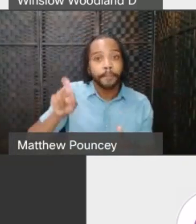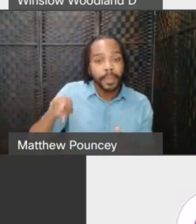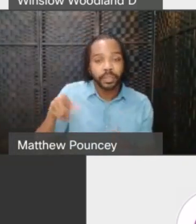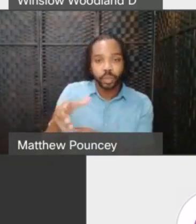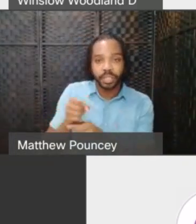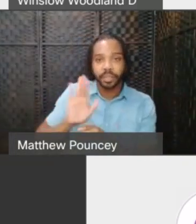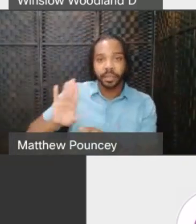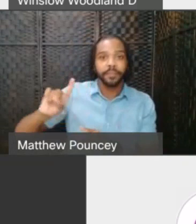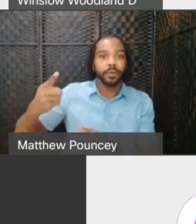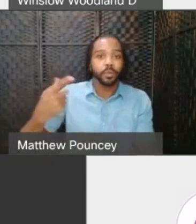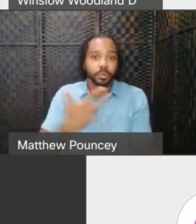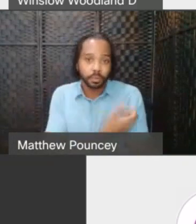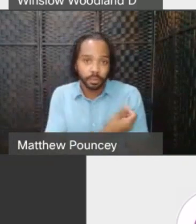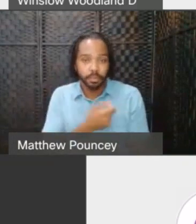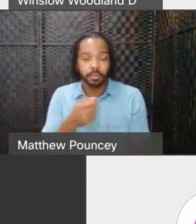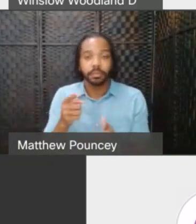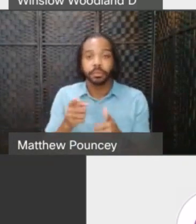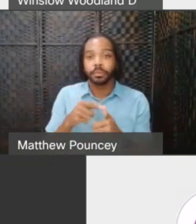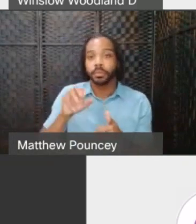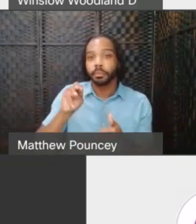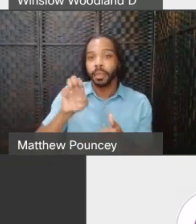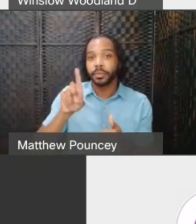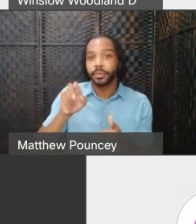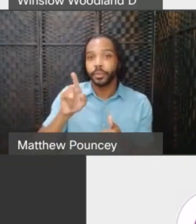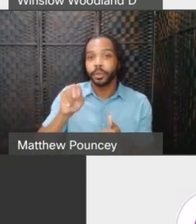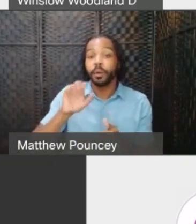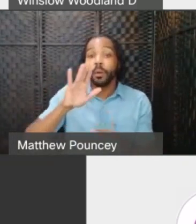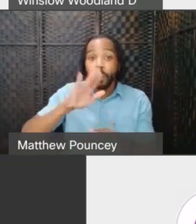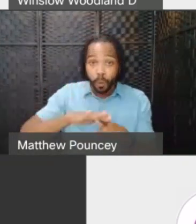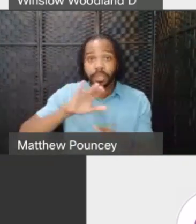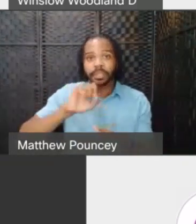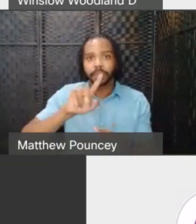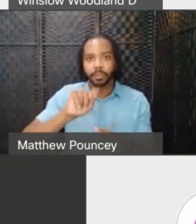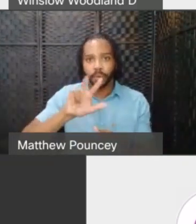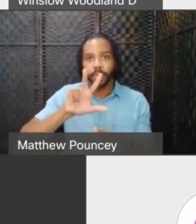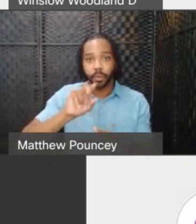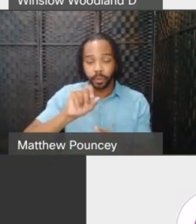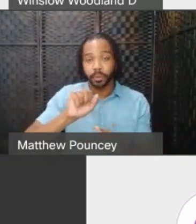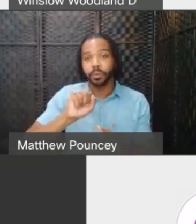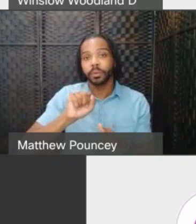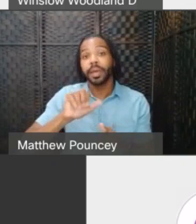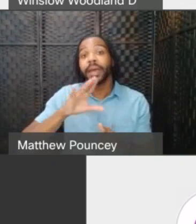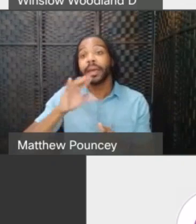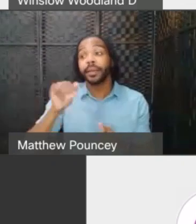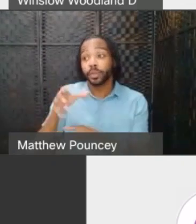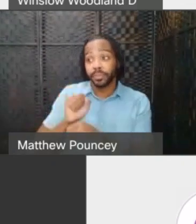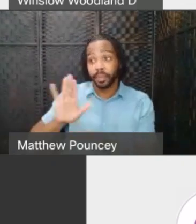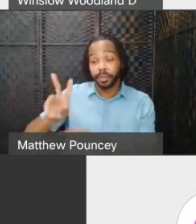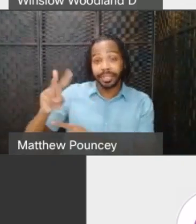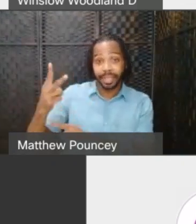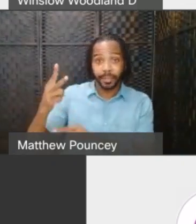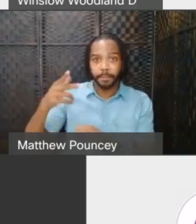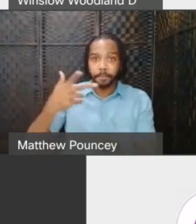Moderna vaccine on or before September 30th and received their second dose of the